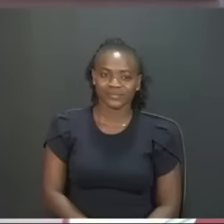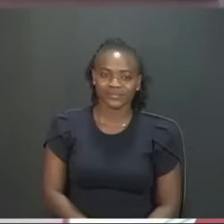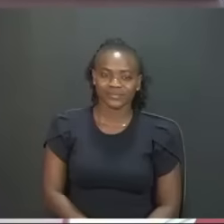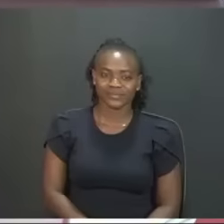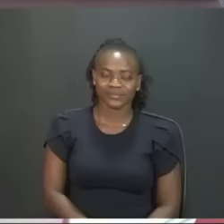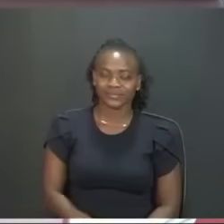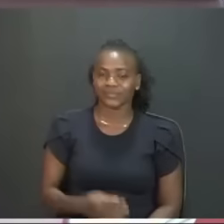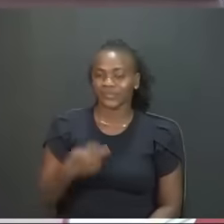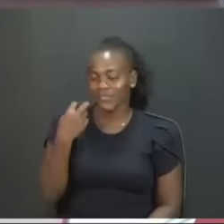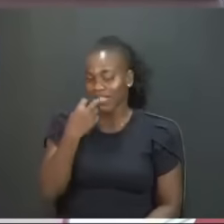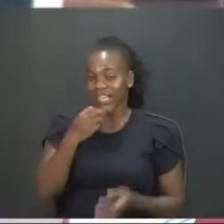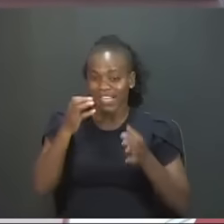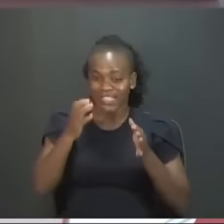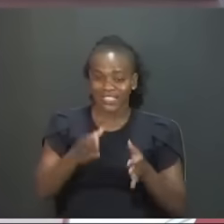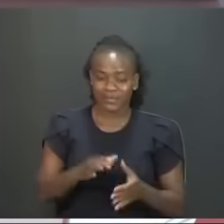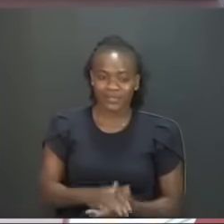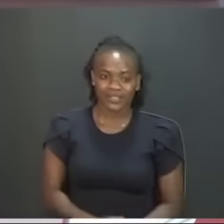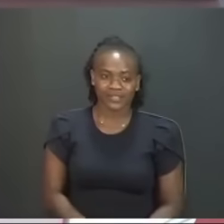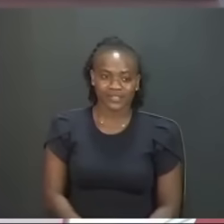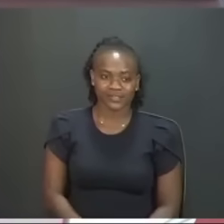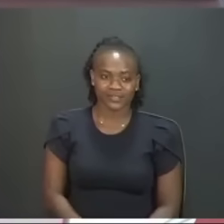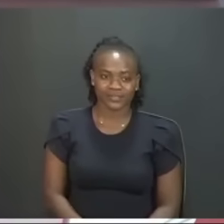Mr. Speaker,